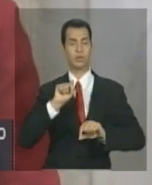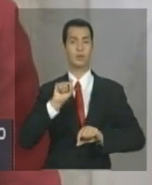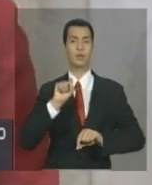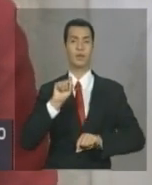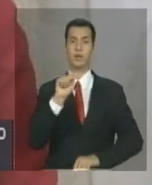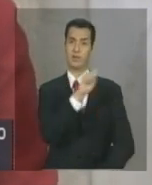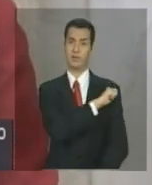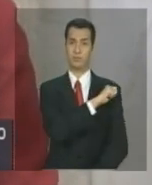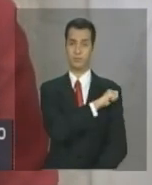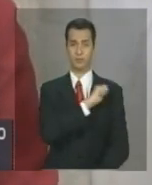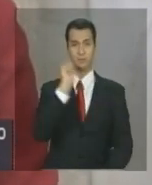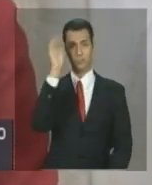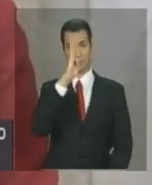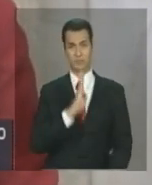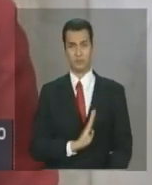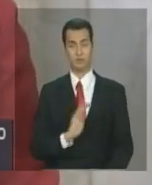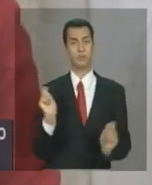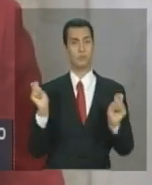desenvolver